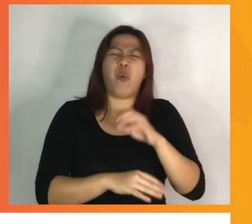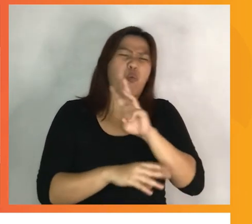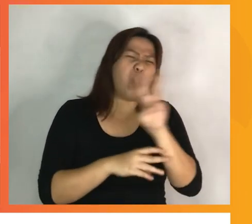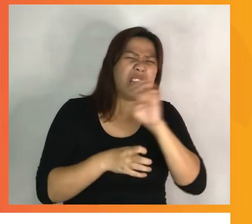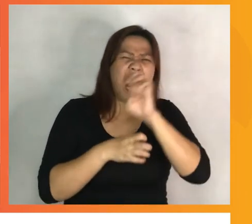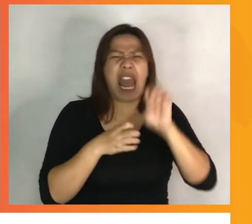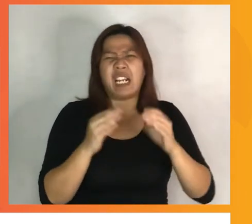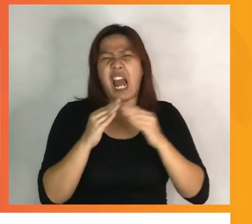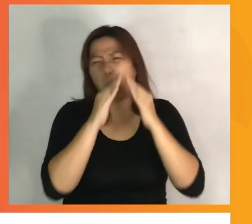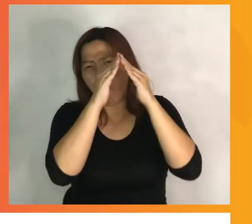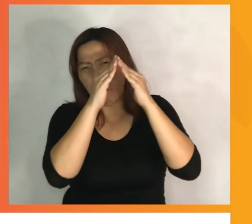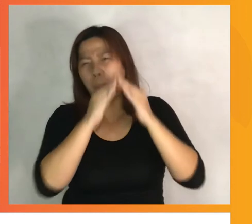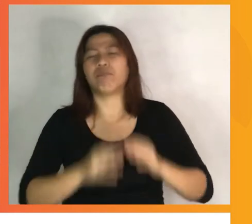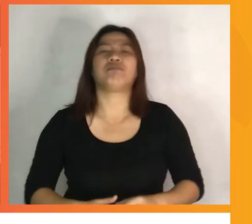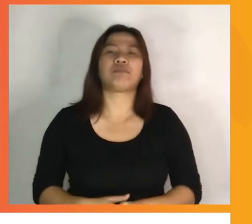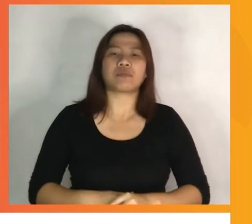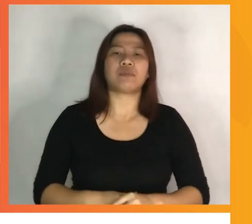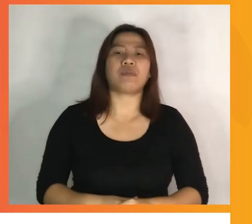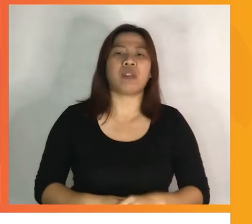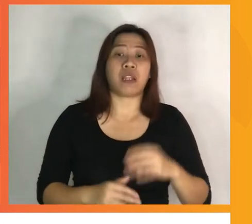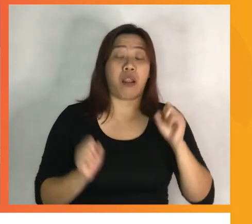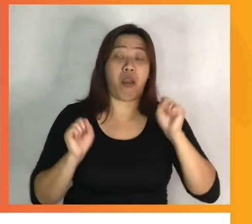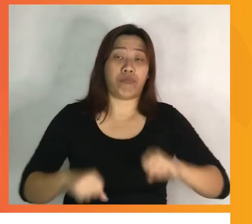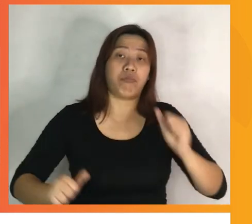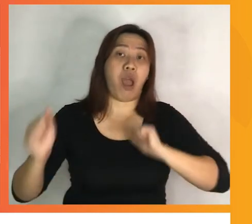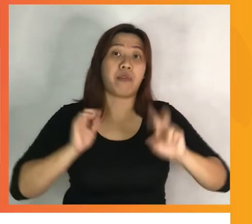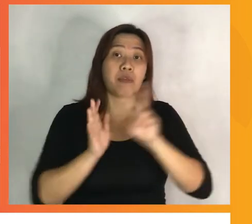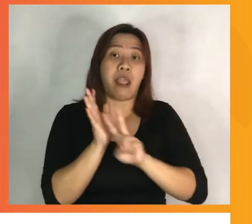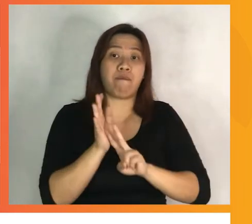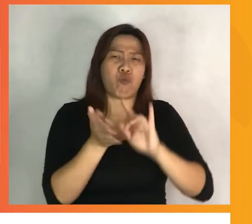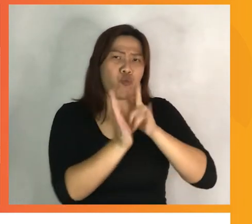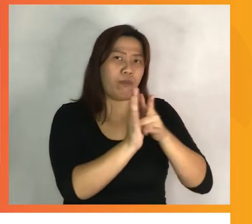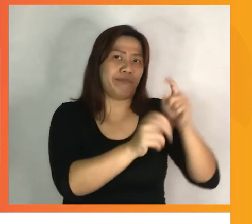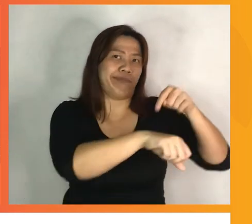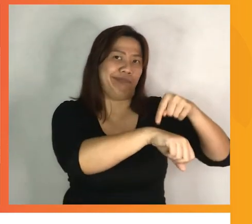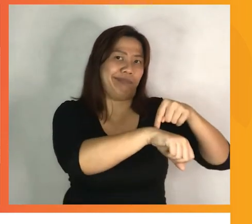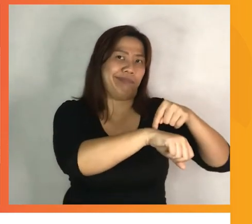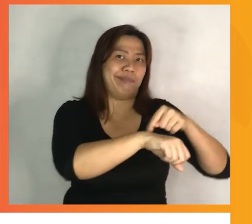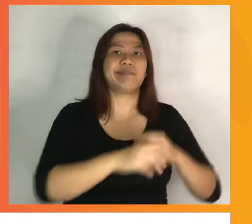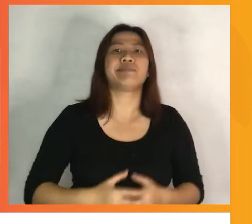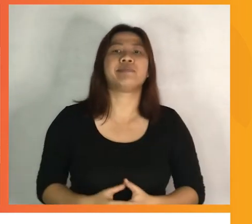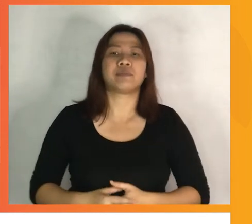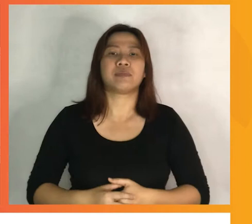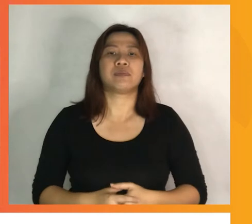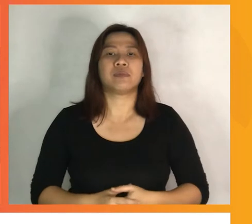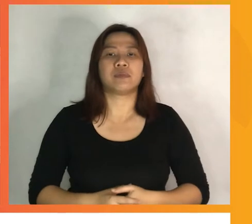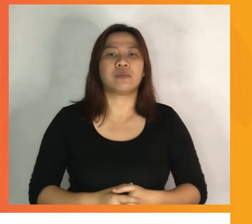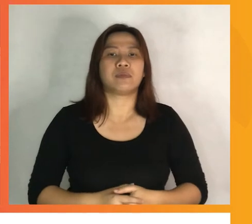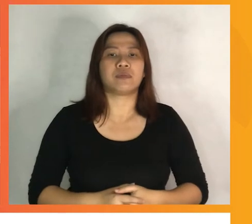evenings, at weekends, at home. And they could be more active during those